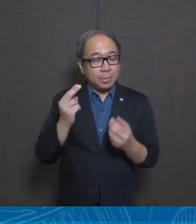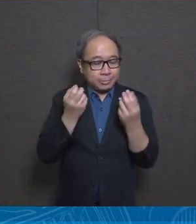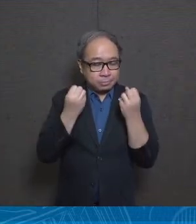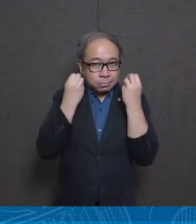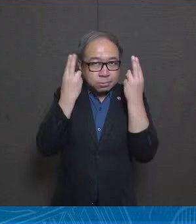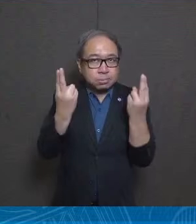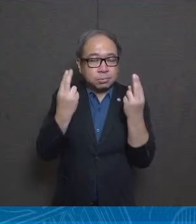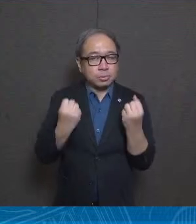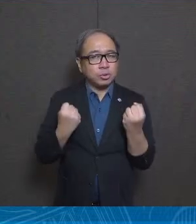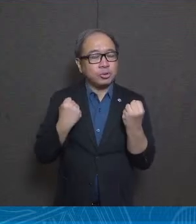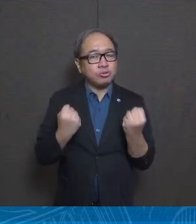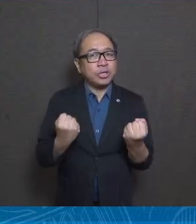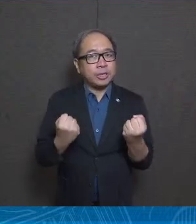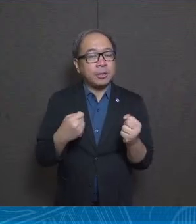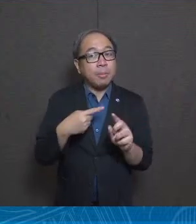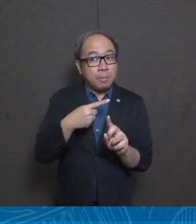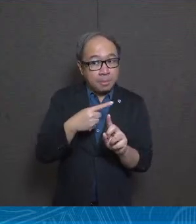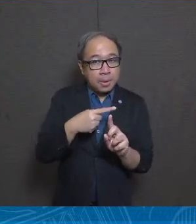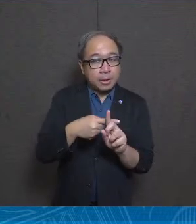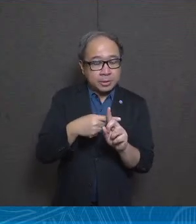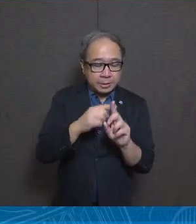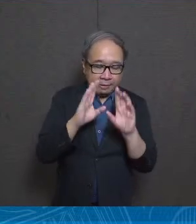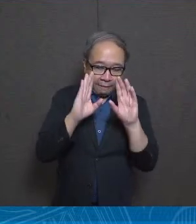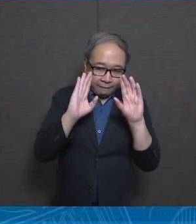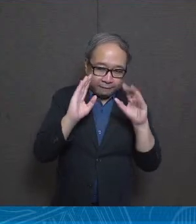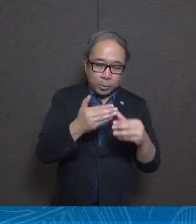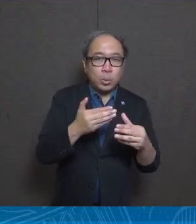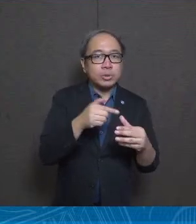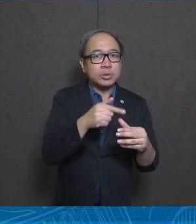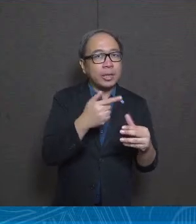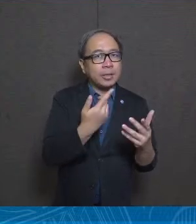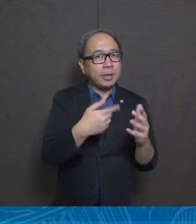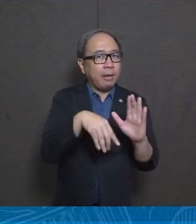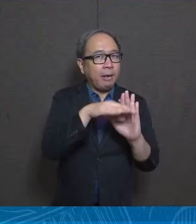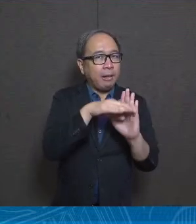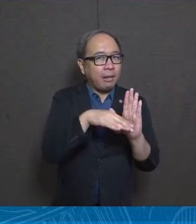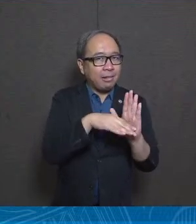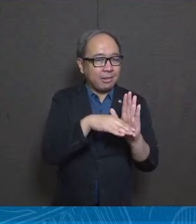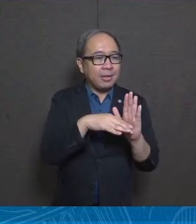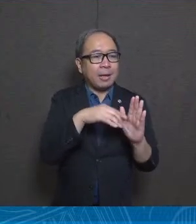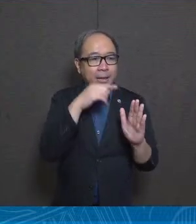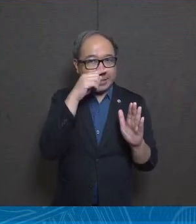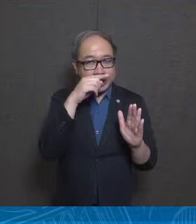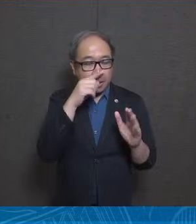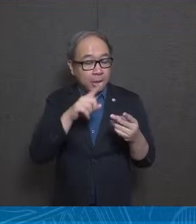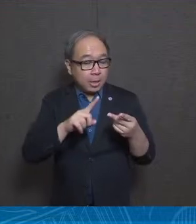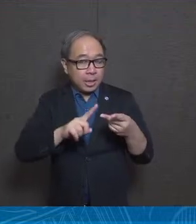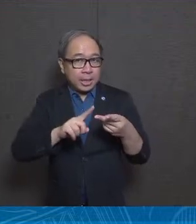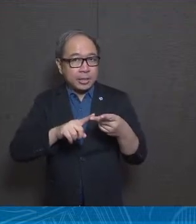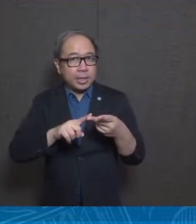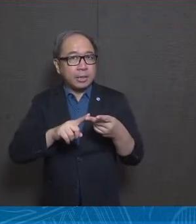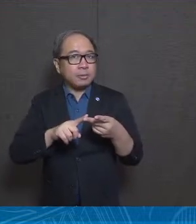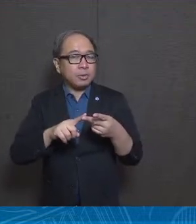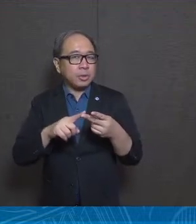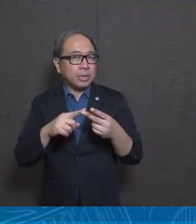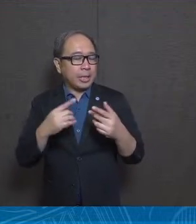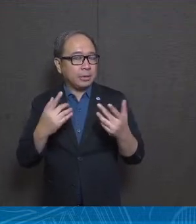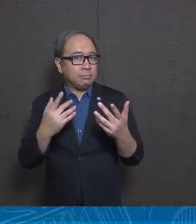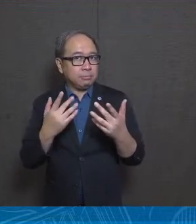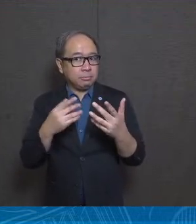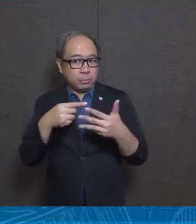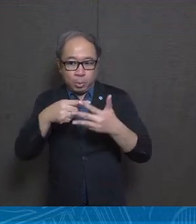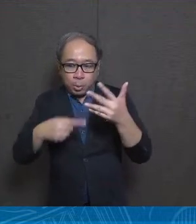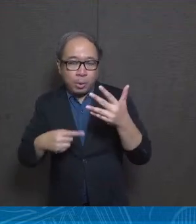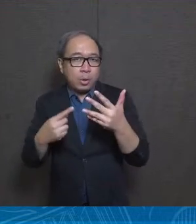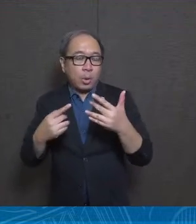while addressing ethical and equitable concerns in the applications of AI in those